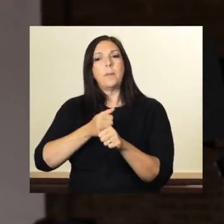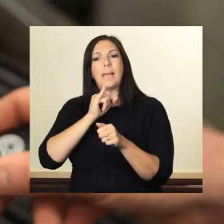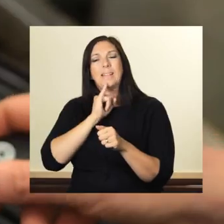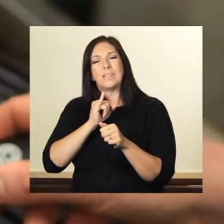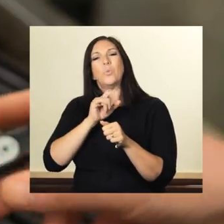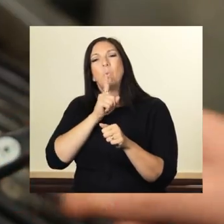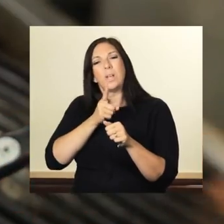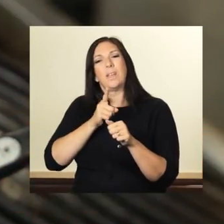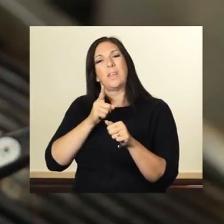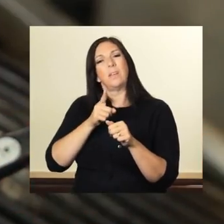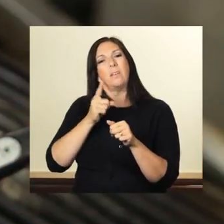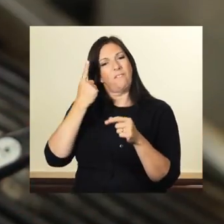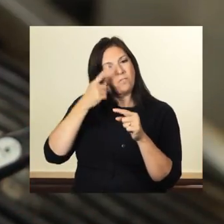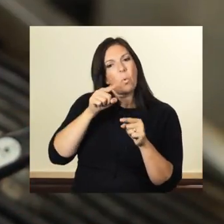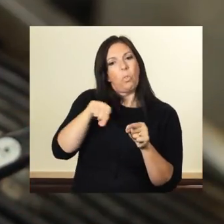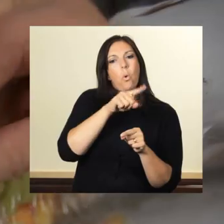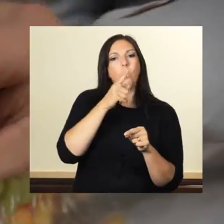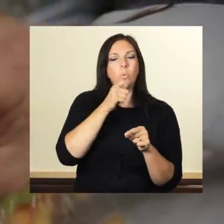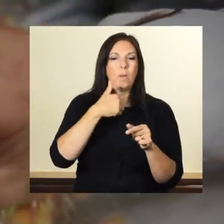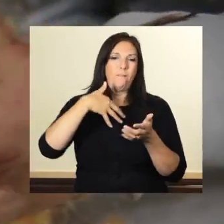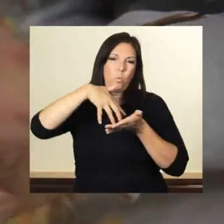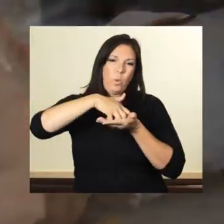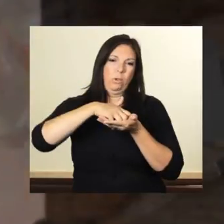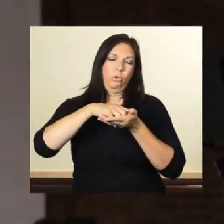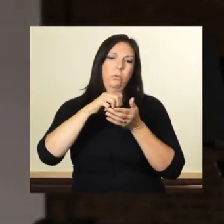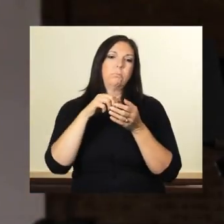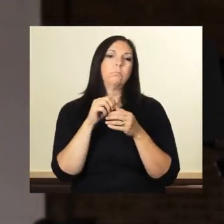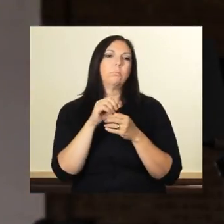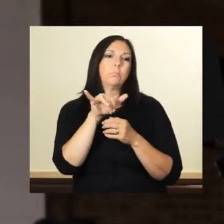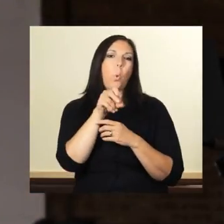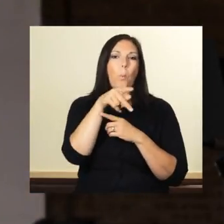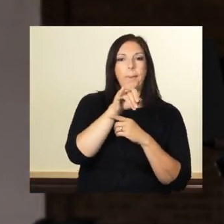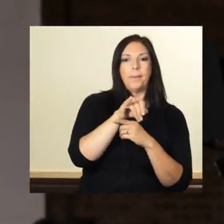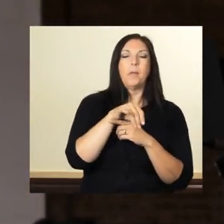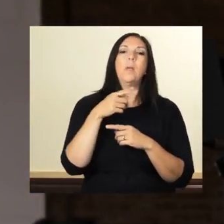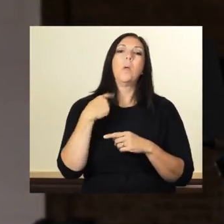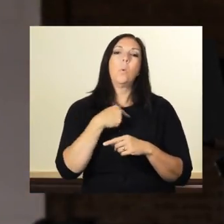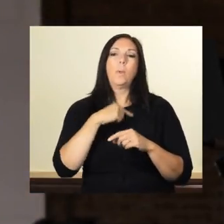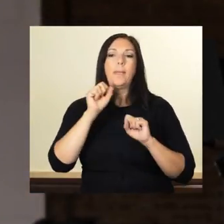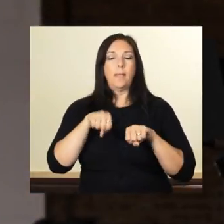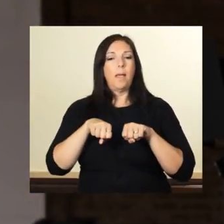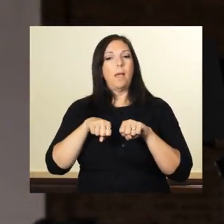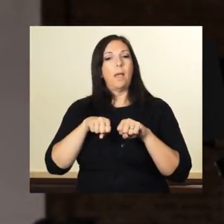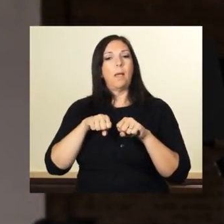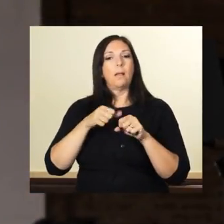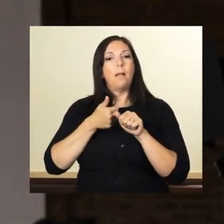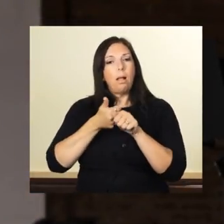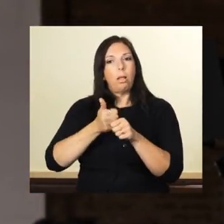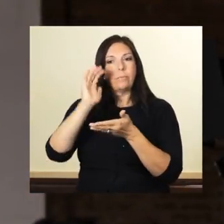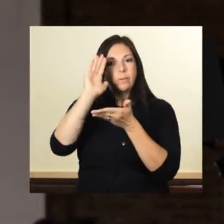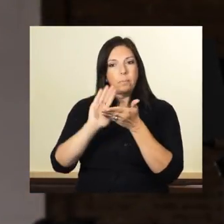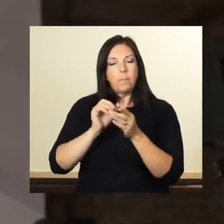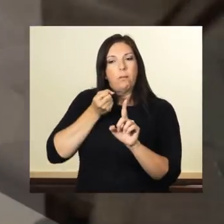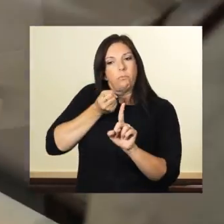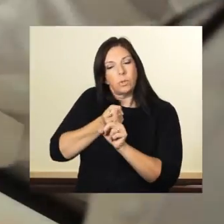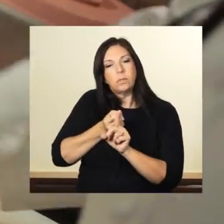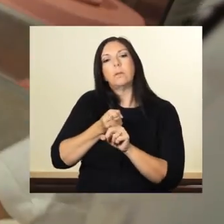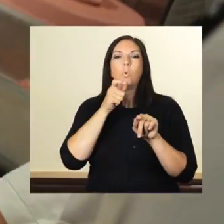populations. So by following basic food safety rules, we can mitigate any negative impact on those people at risk.